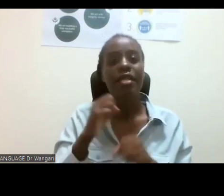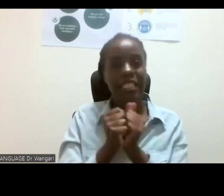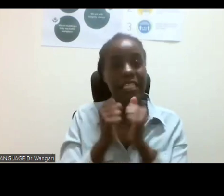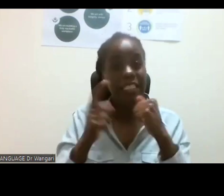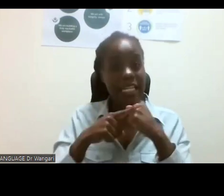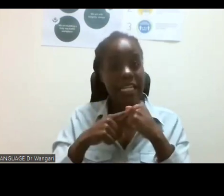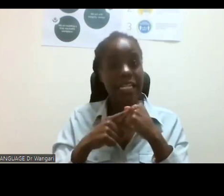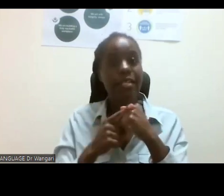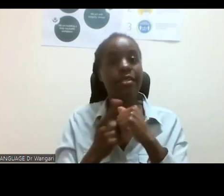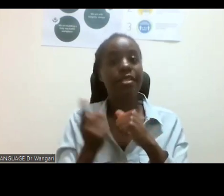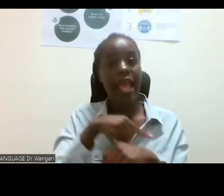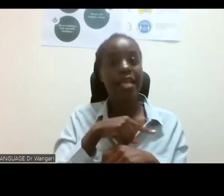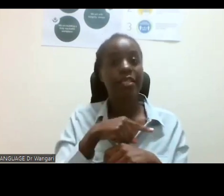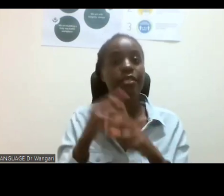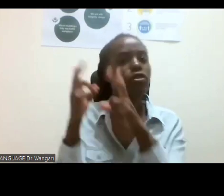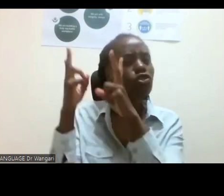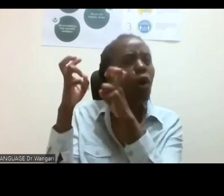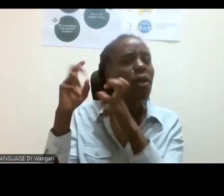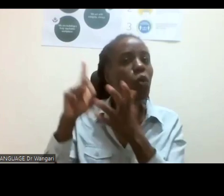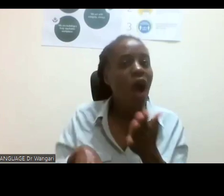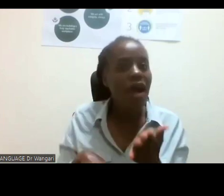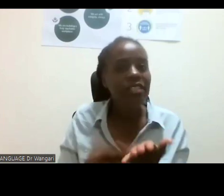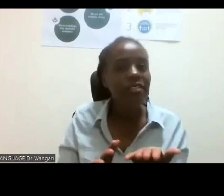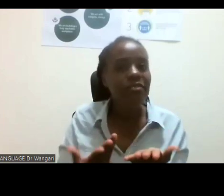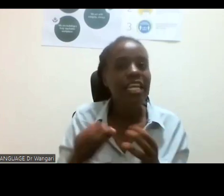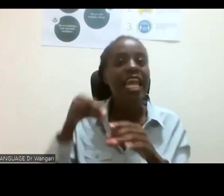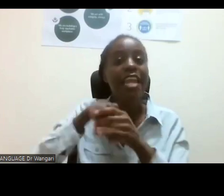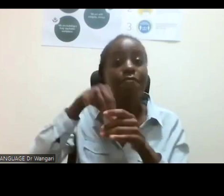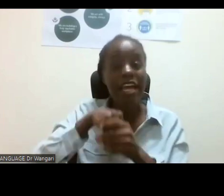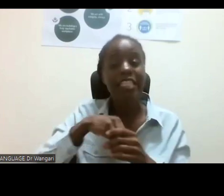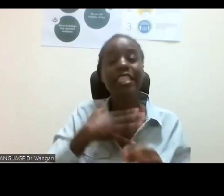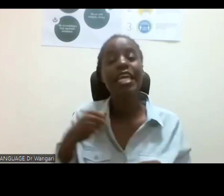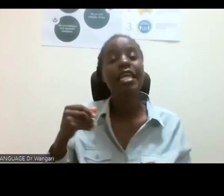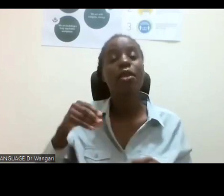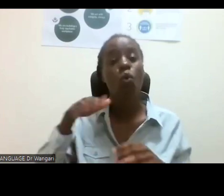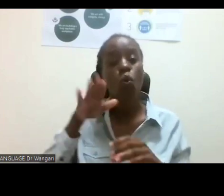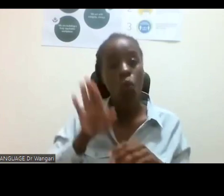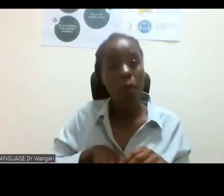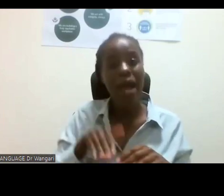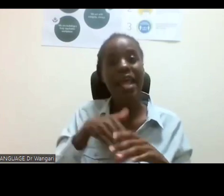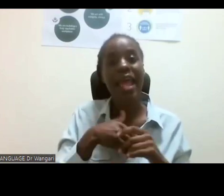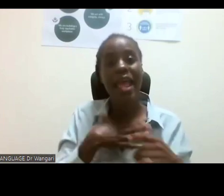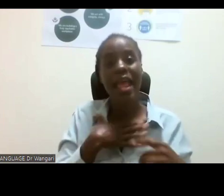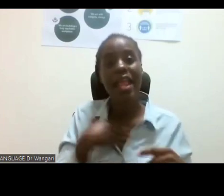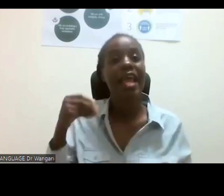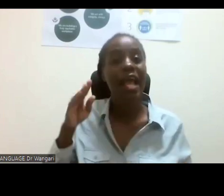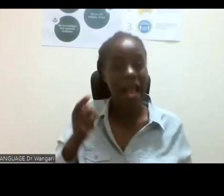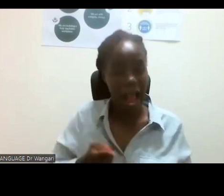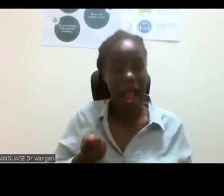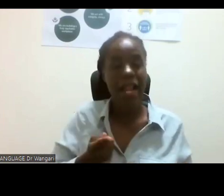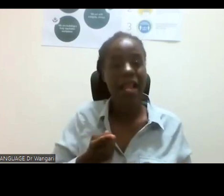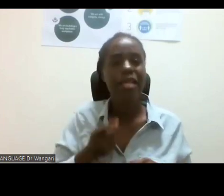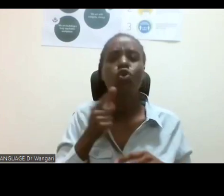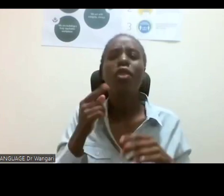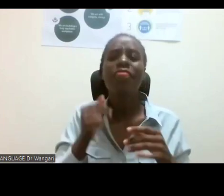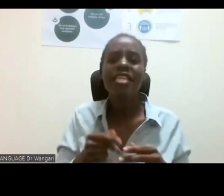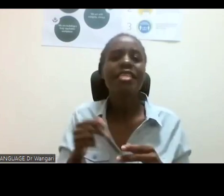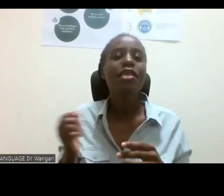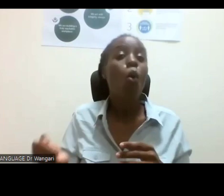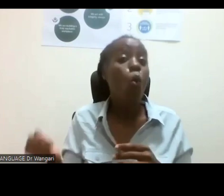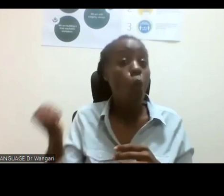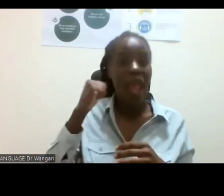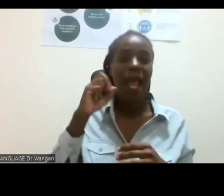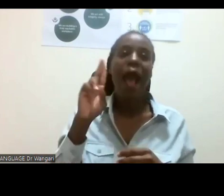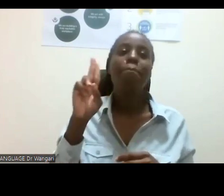Prevent Violence Against Women and Girls. This is a wake-up call to all health practitioners at all levels in rural and